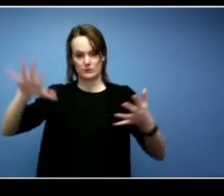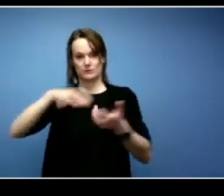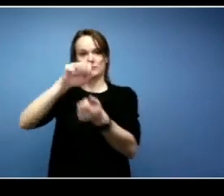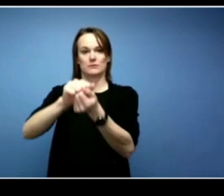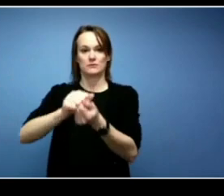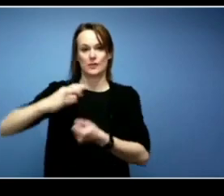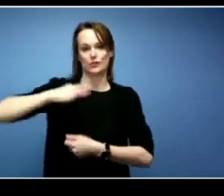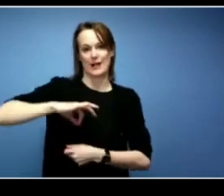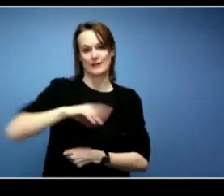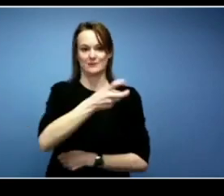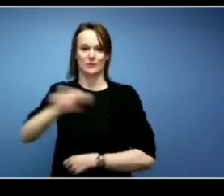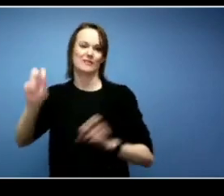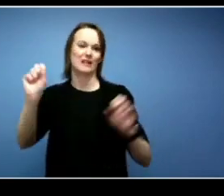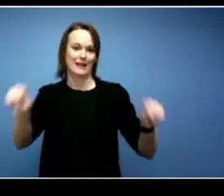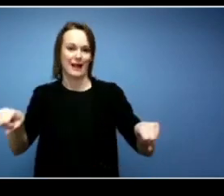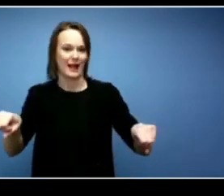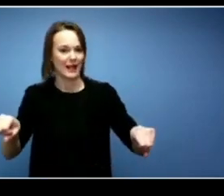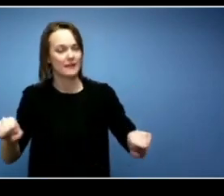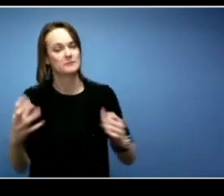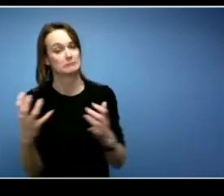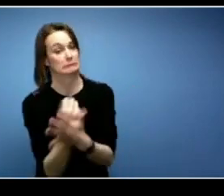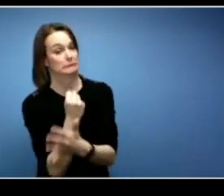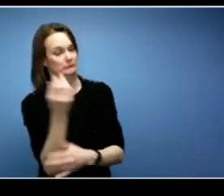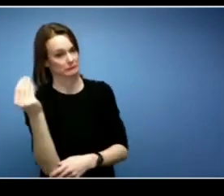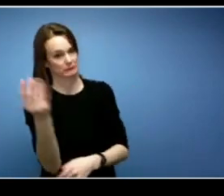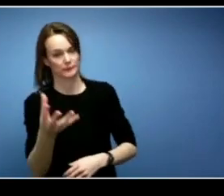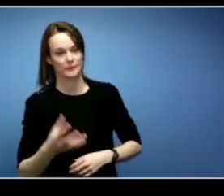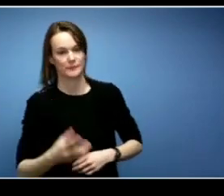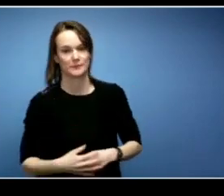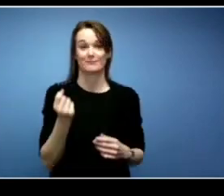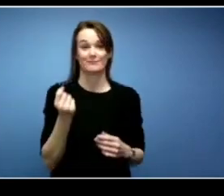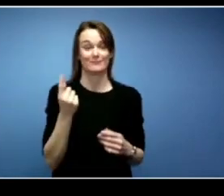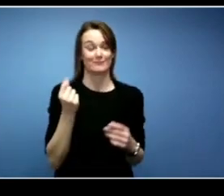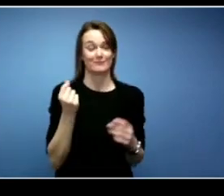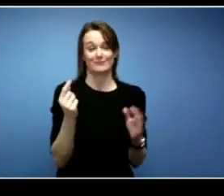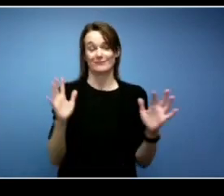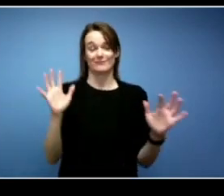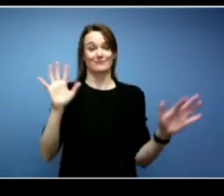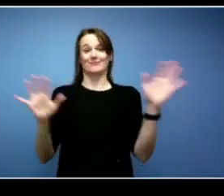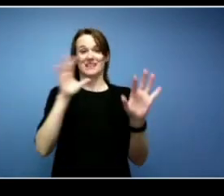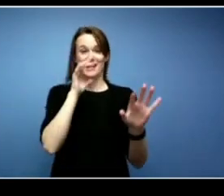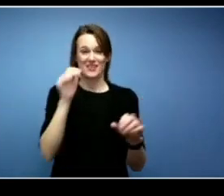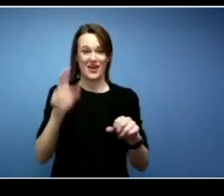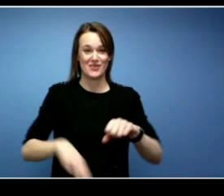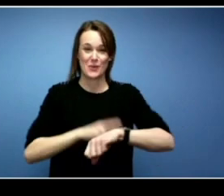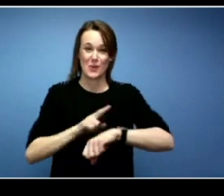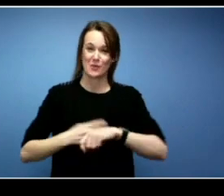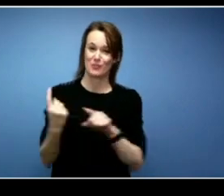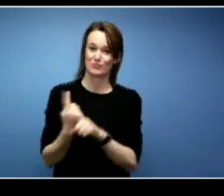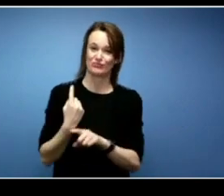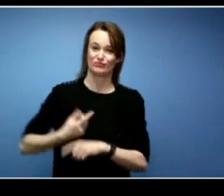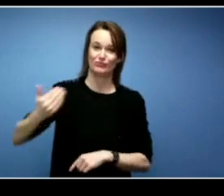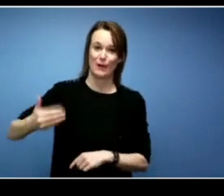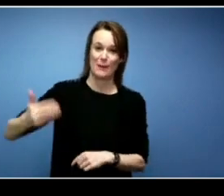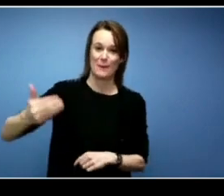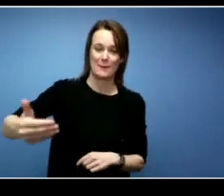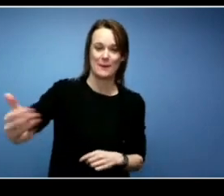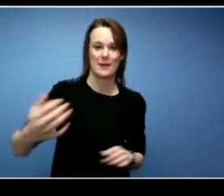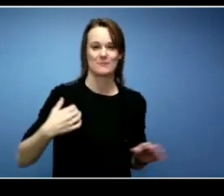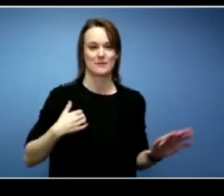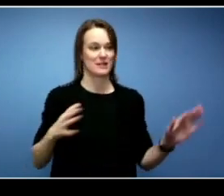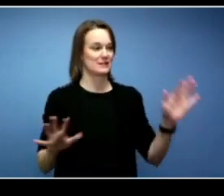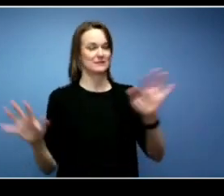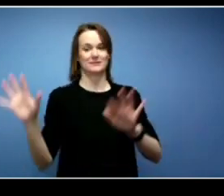well. So it's been an up and down, non-traditional kind of journey for me, which I think is always so beautiful. So I